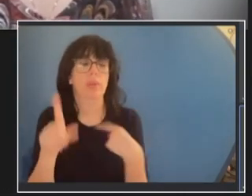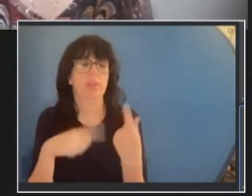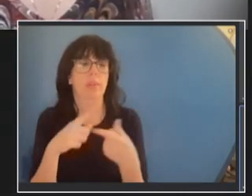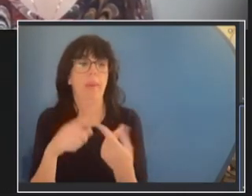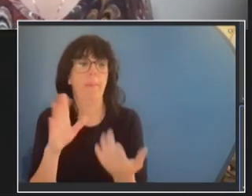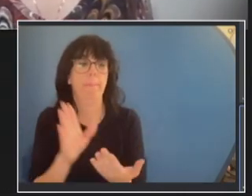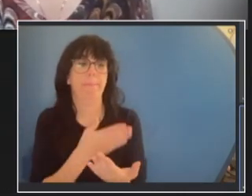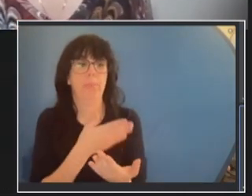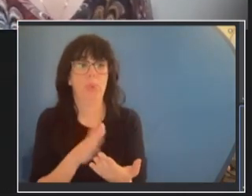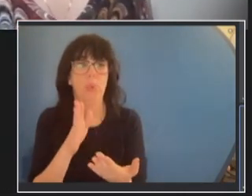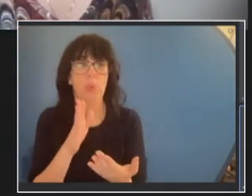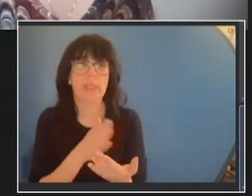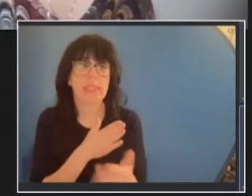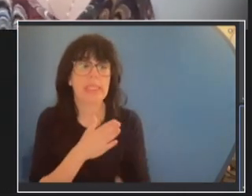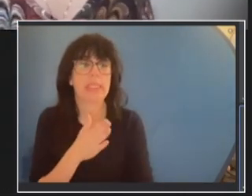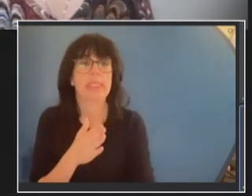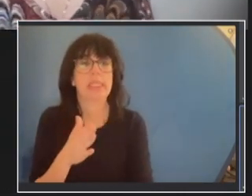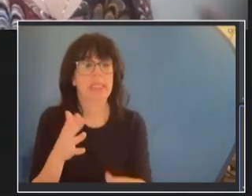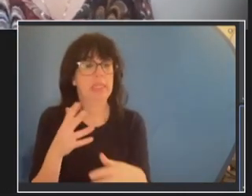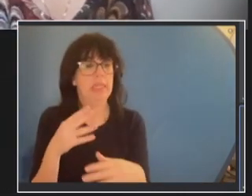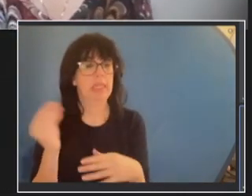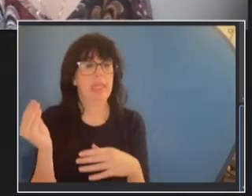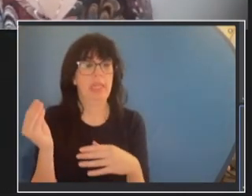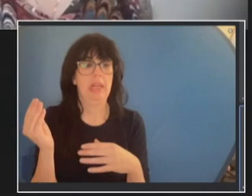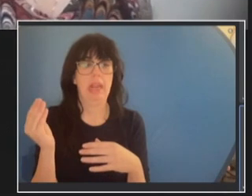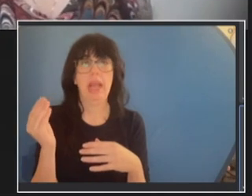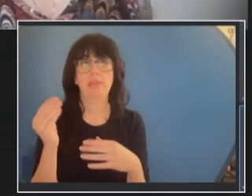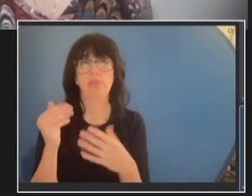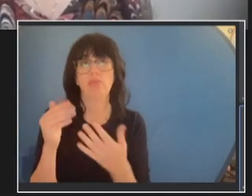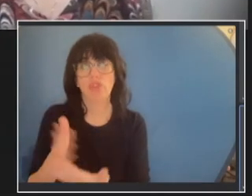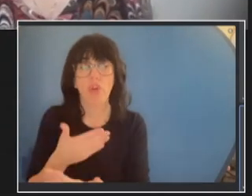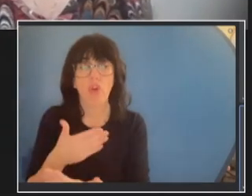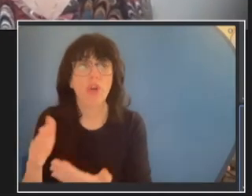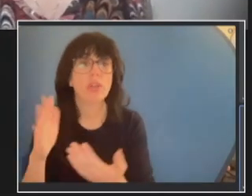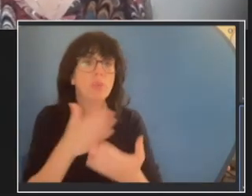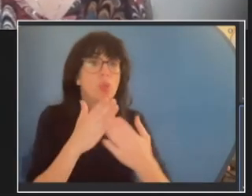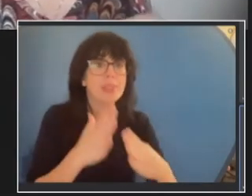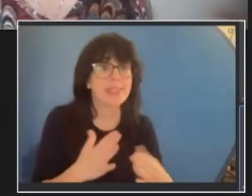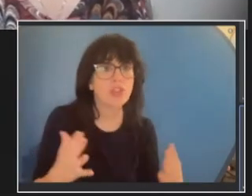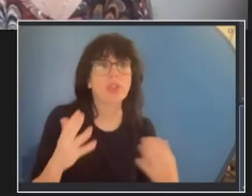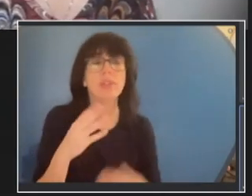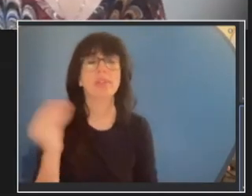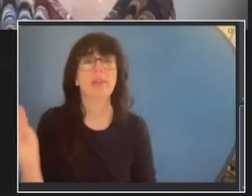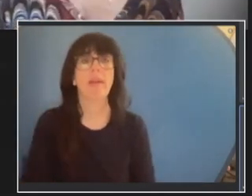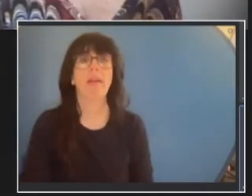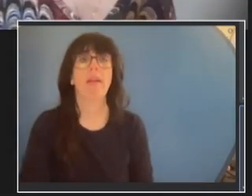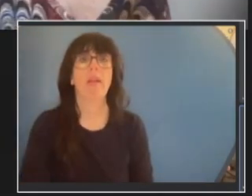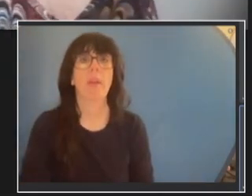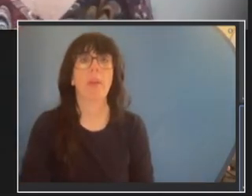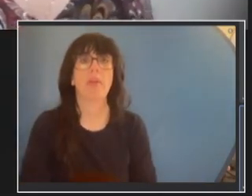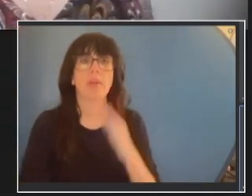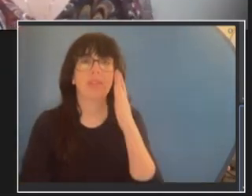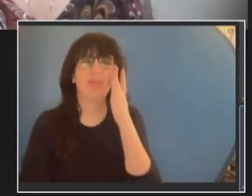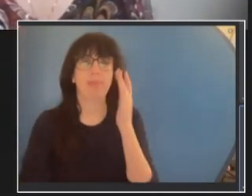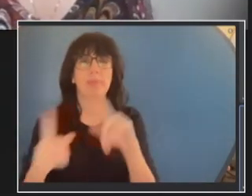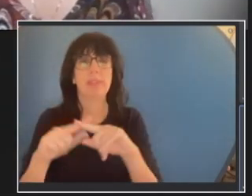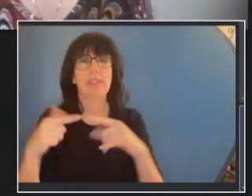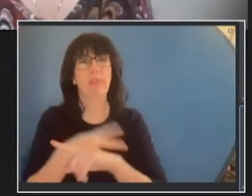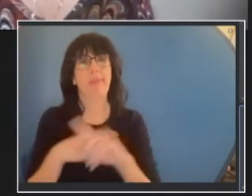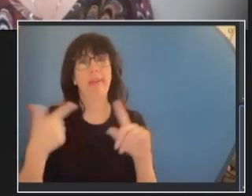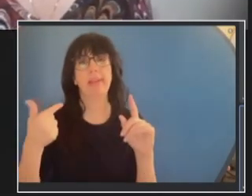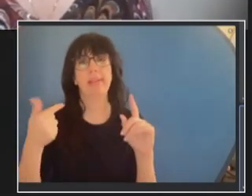about musicians and about songs and about musical genres like rap